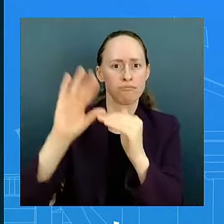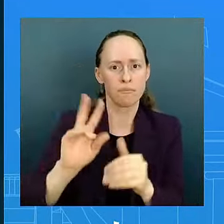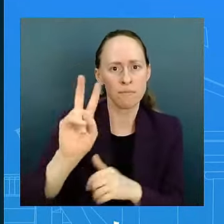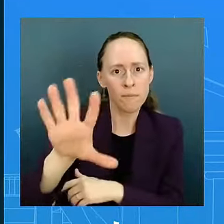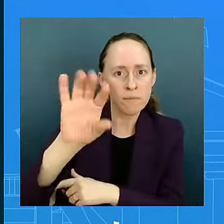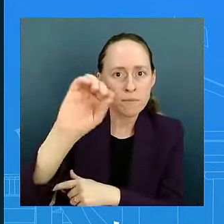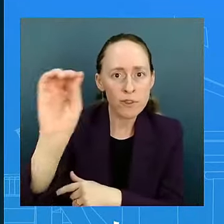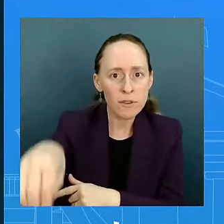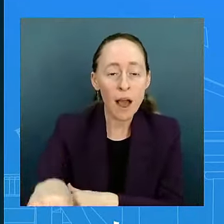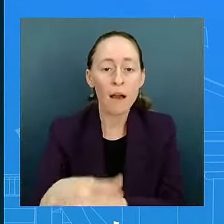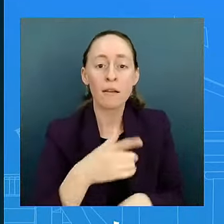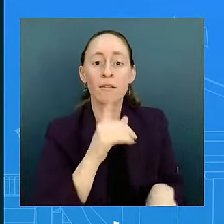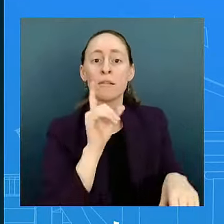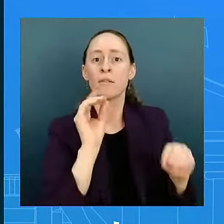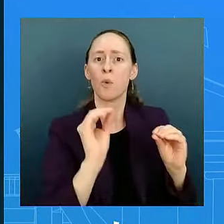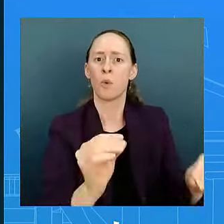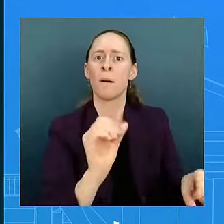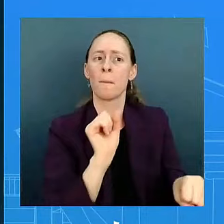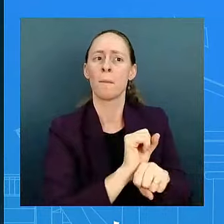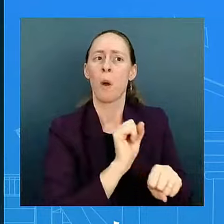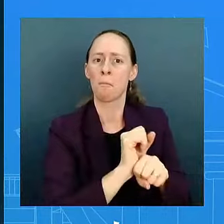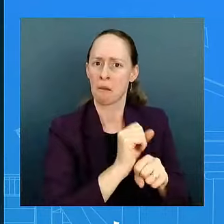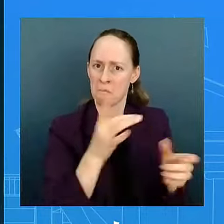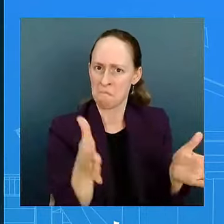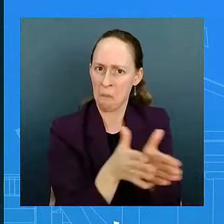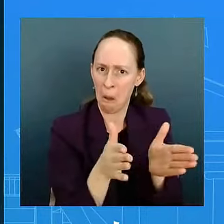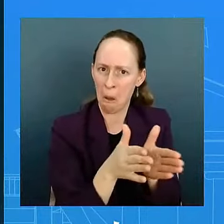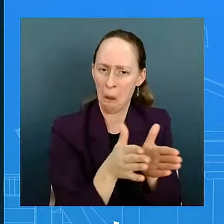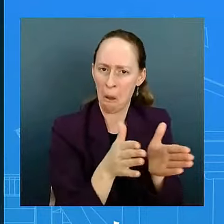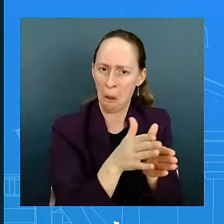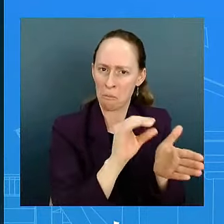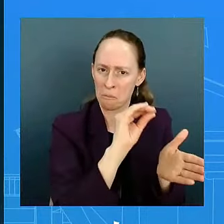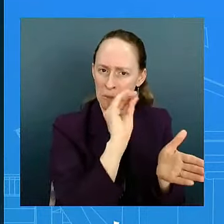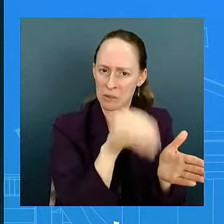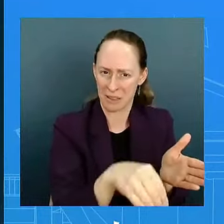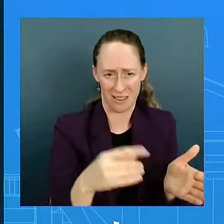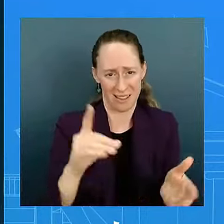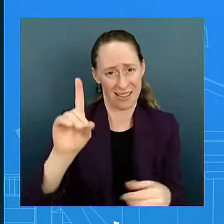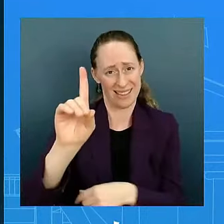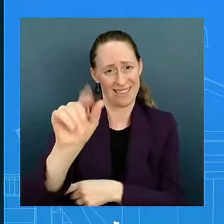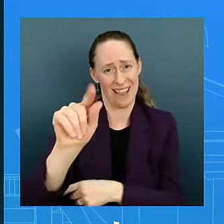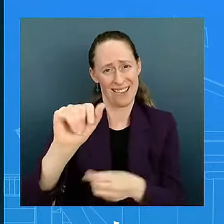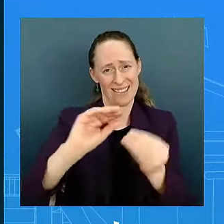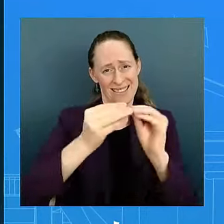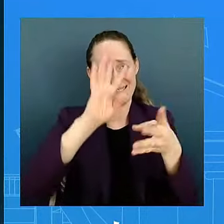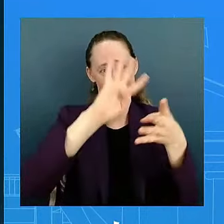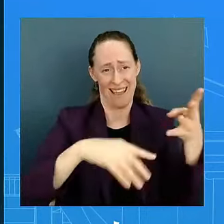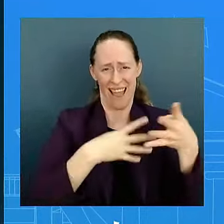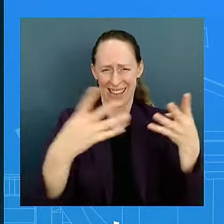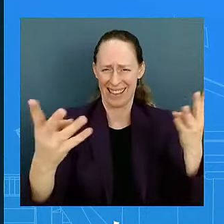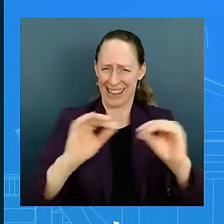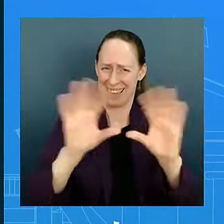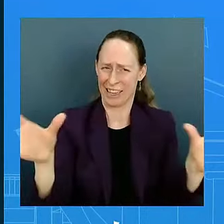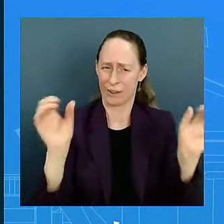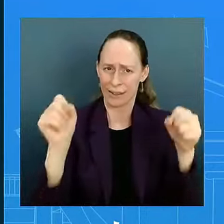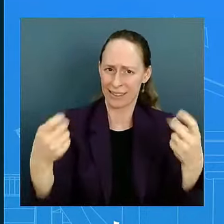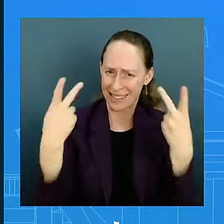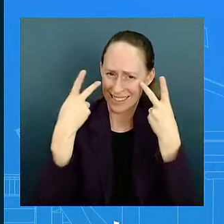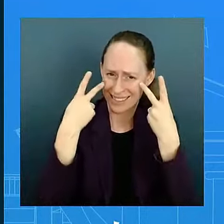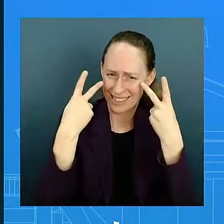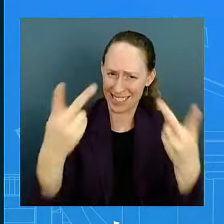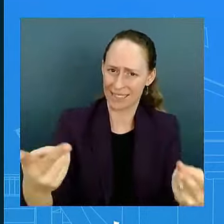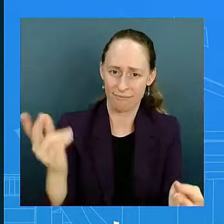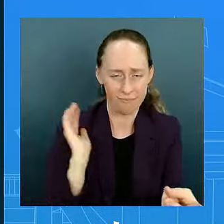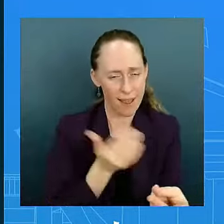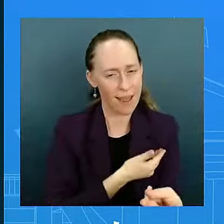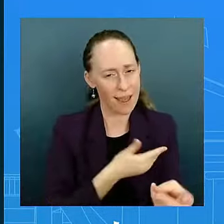of those data points are important. And so we're going to focus on the middle class, the American people, working